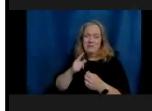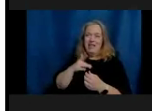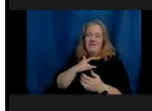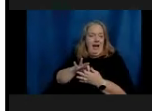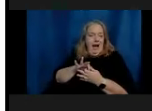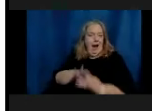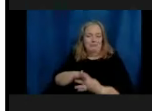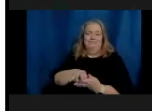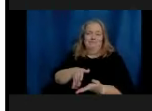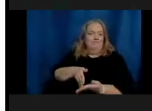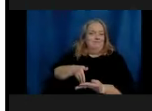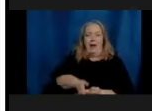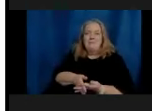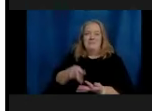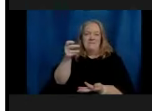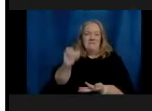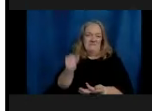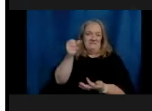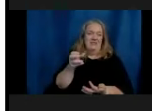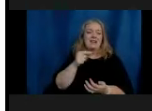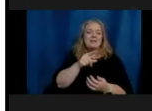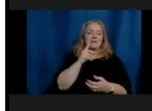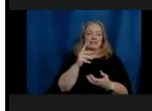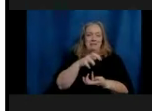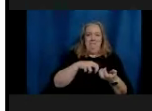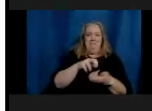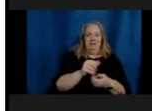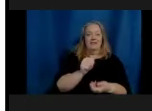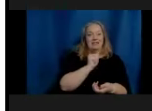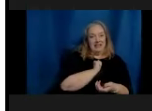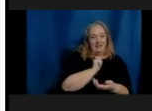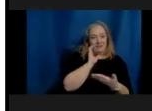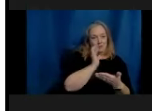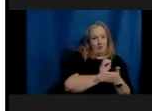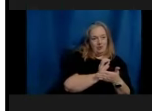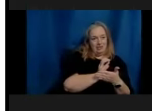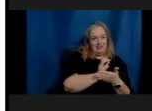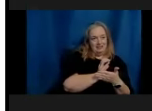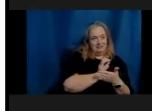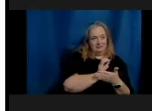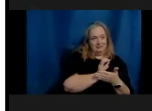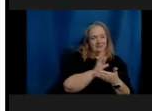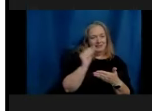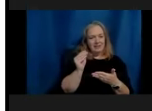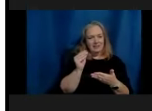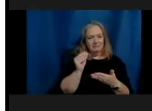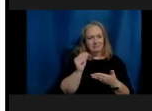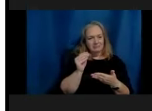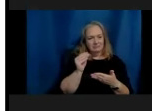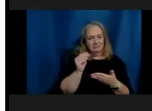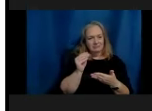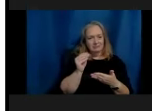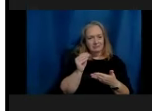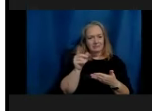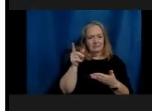did this combination self-portrait. And actually, if I'm just realizing that, oh, I guess y'all here in